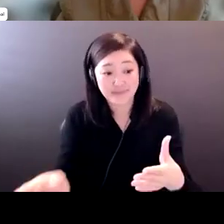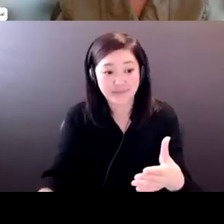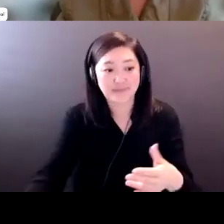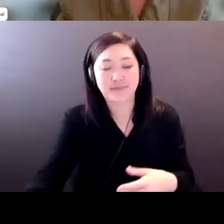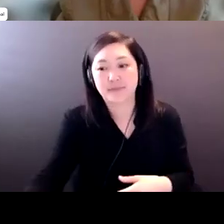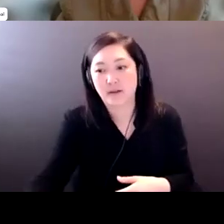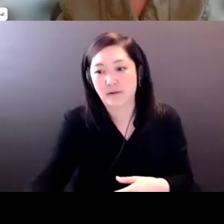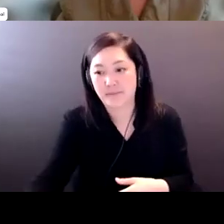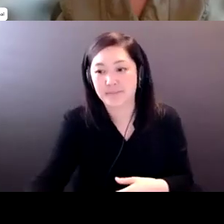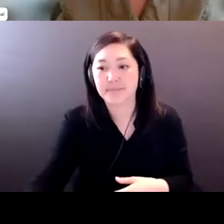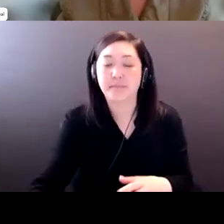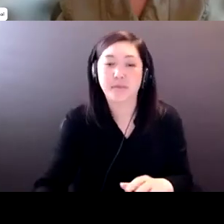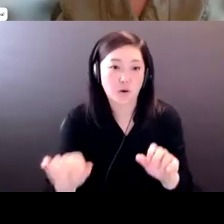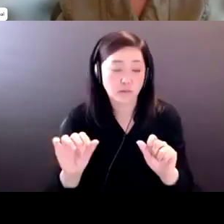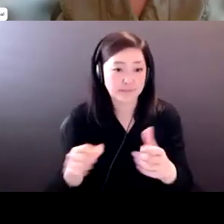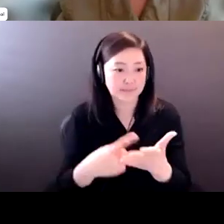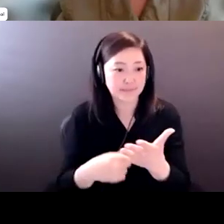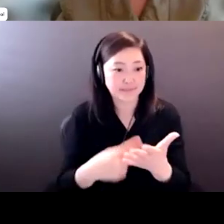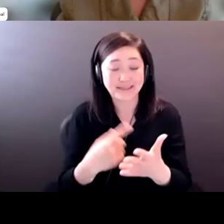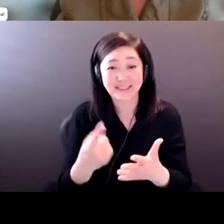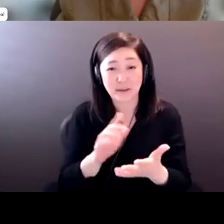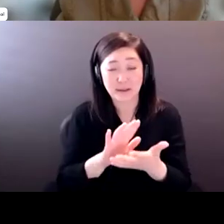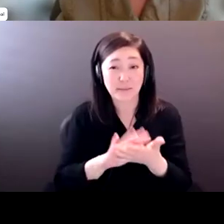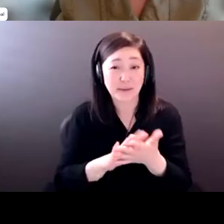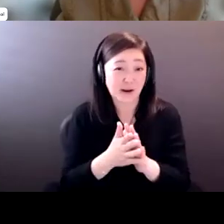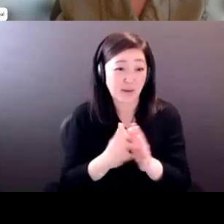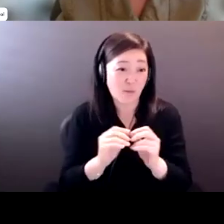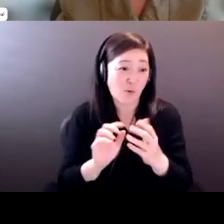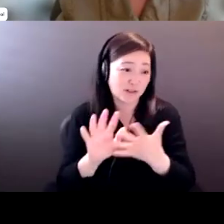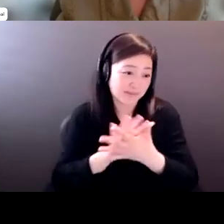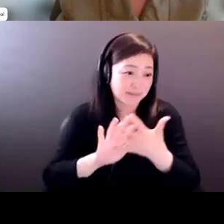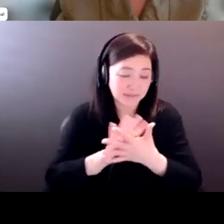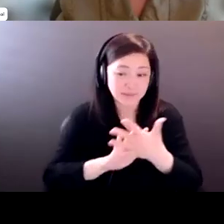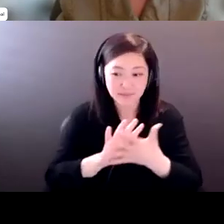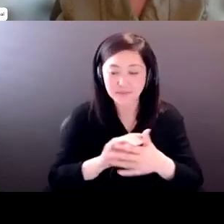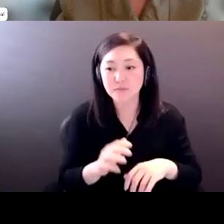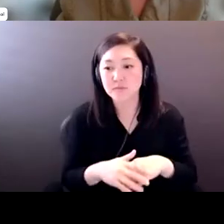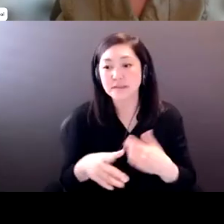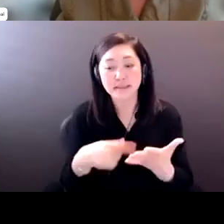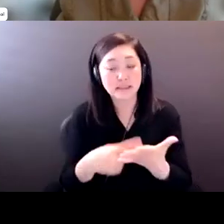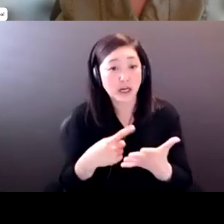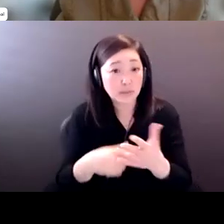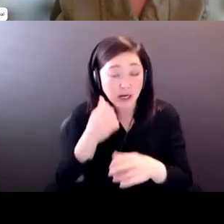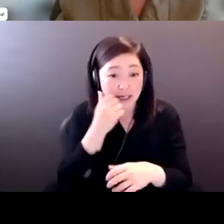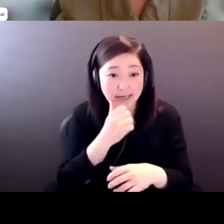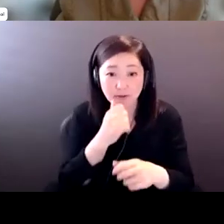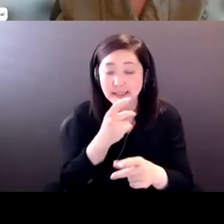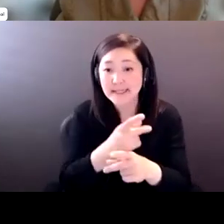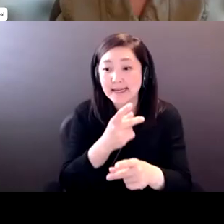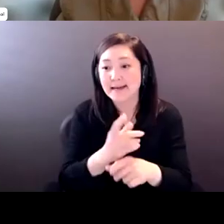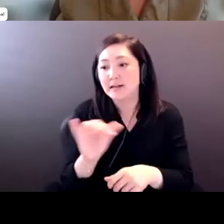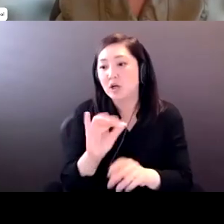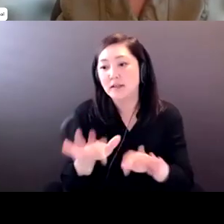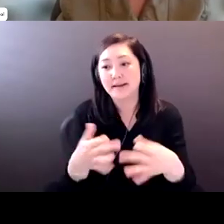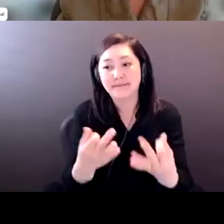where things get even less clear, where things get a bit blurred, when we're talking about everyday care and family dynamics,